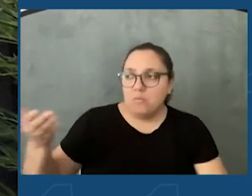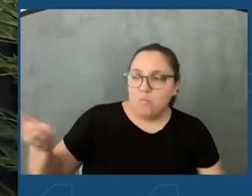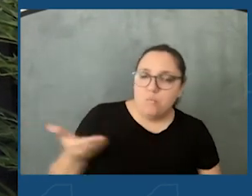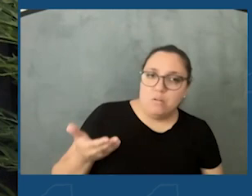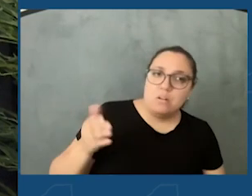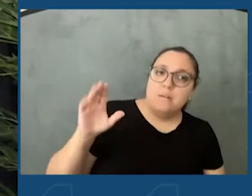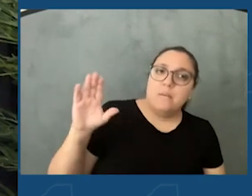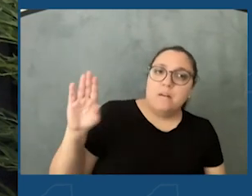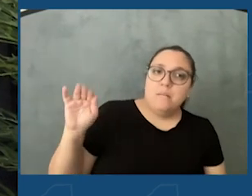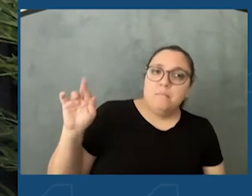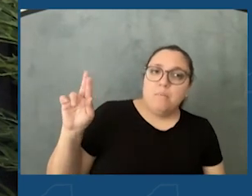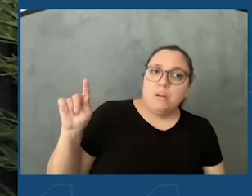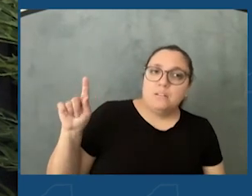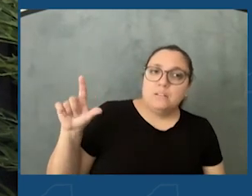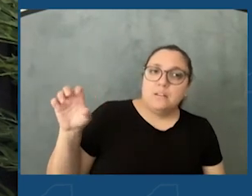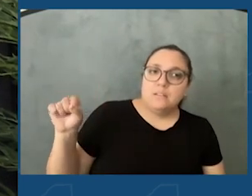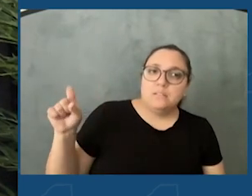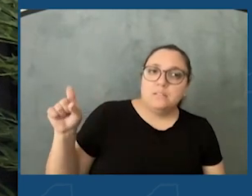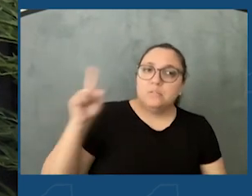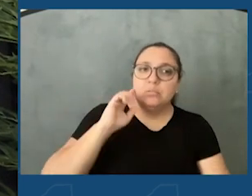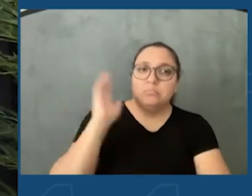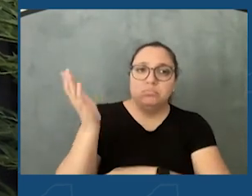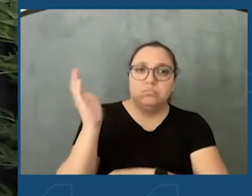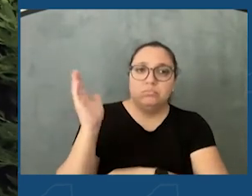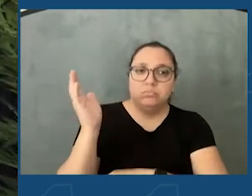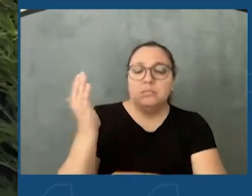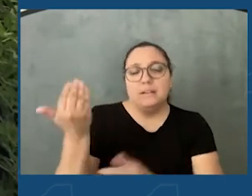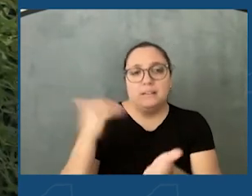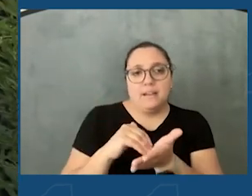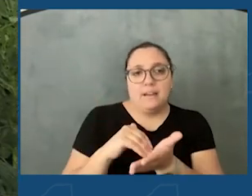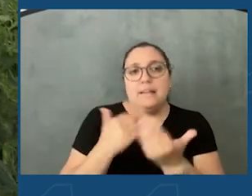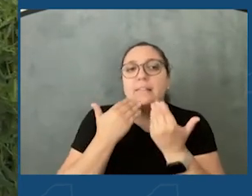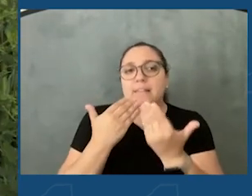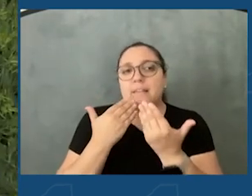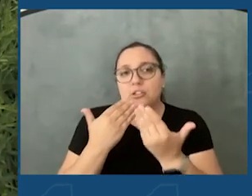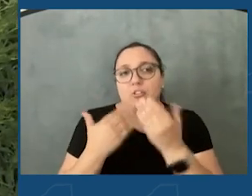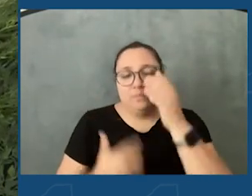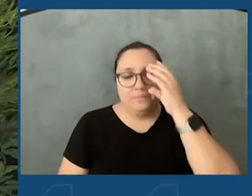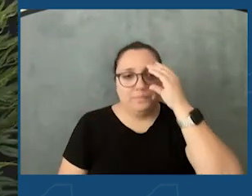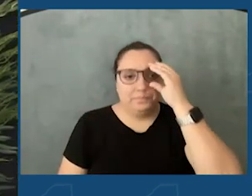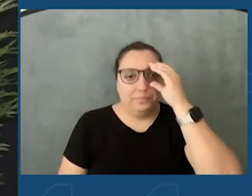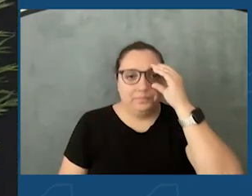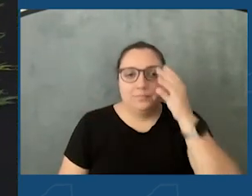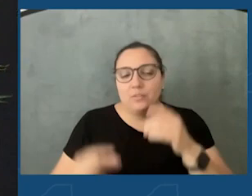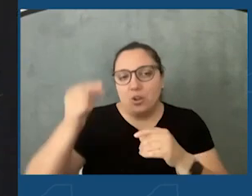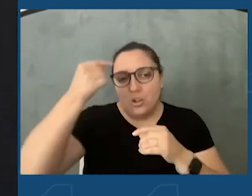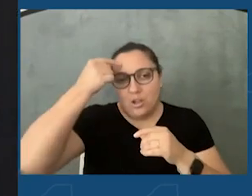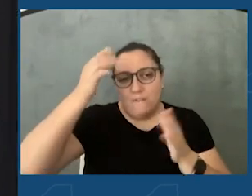podium to say a few words. And again, thank you, Governor Hochul.